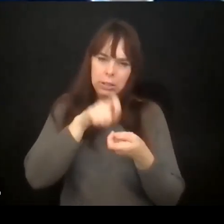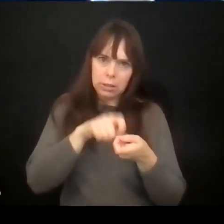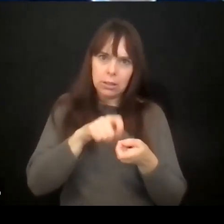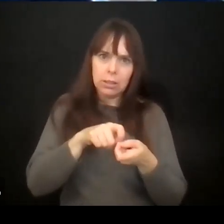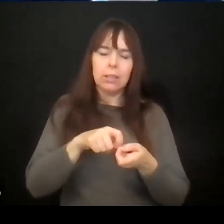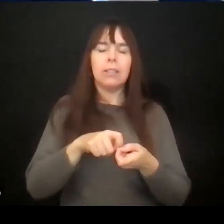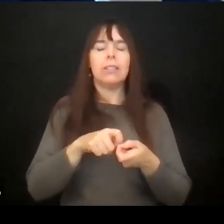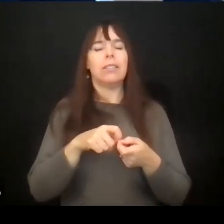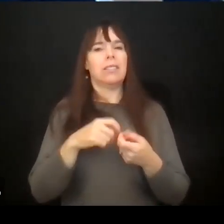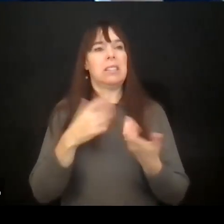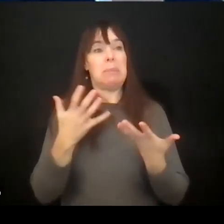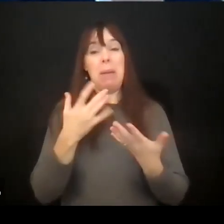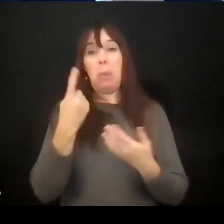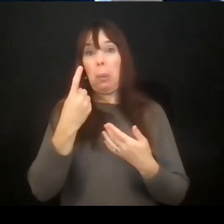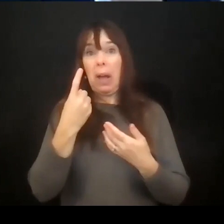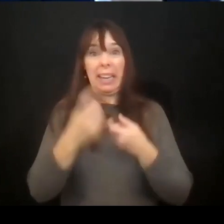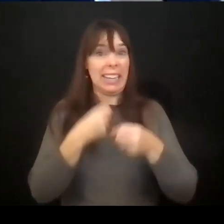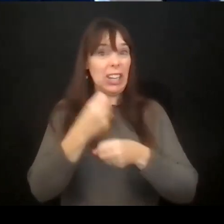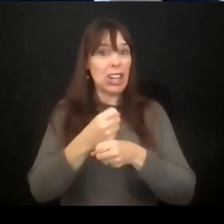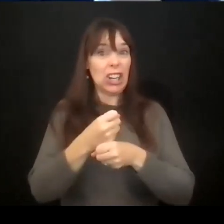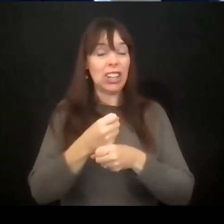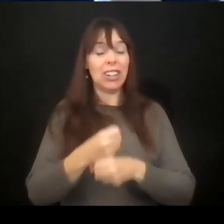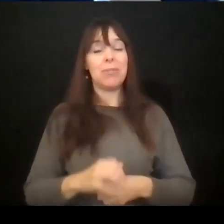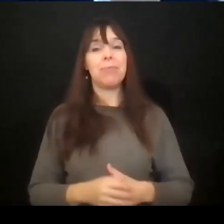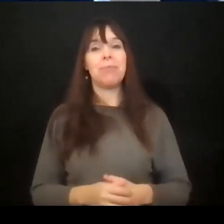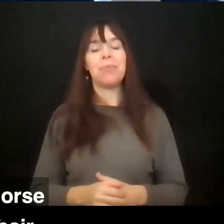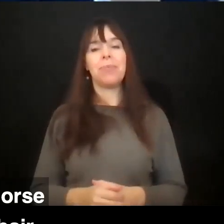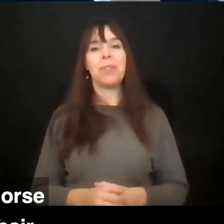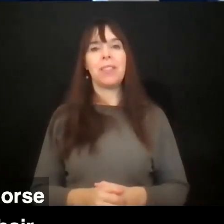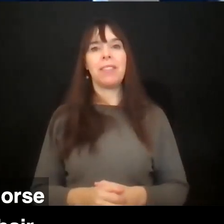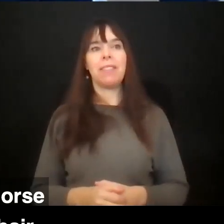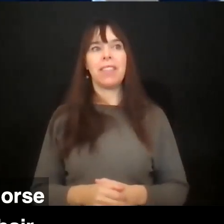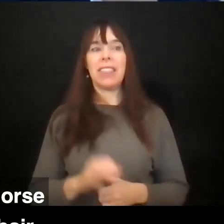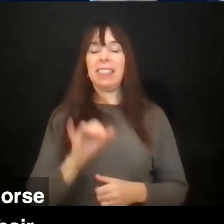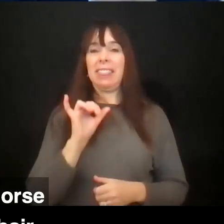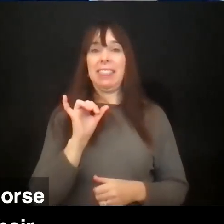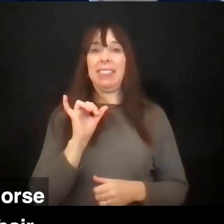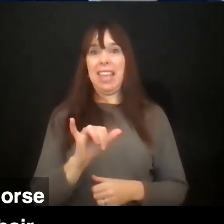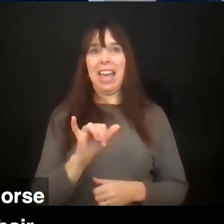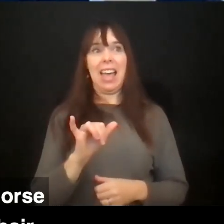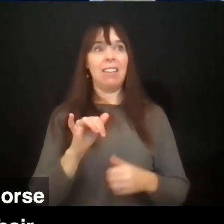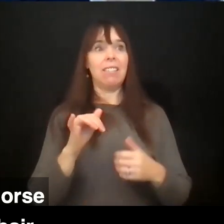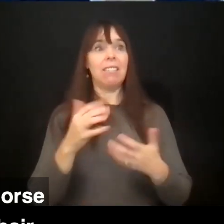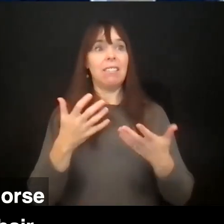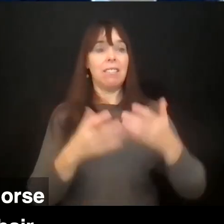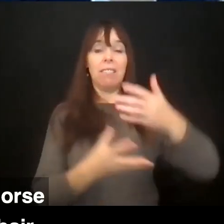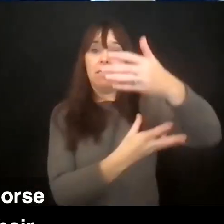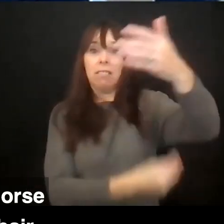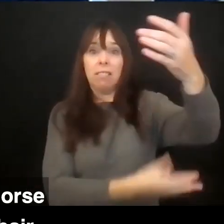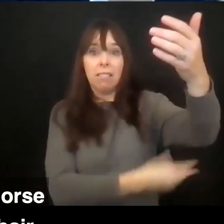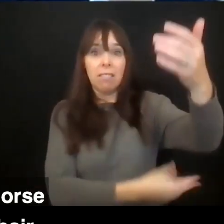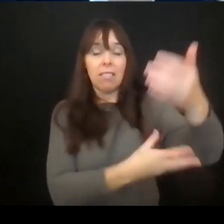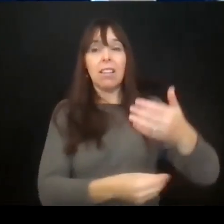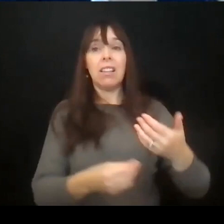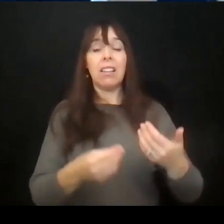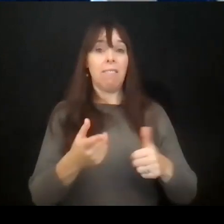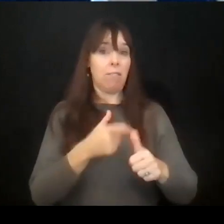robe or a shirt for a man. This is hair, could be horse hair, could be human